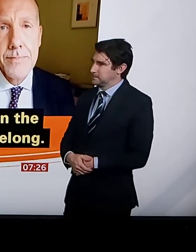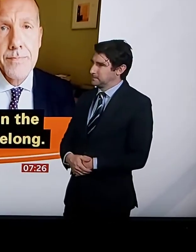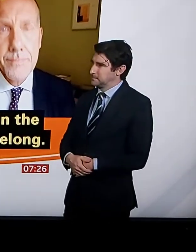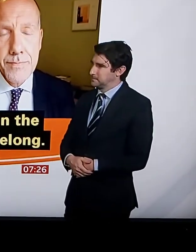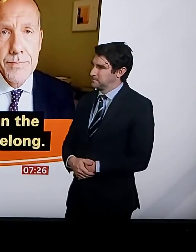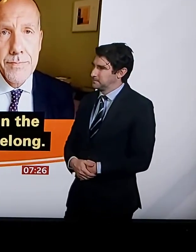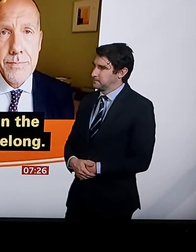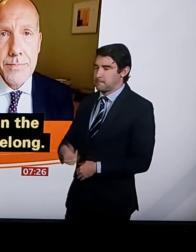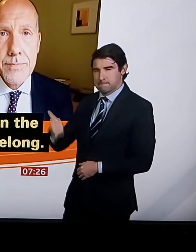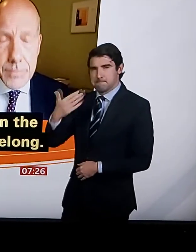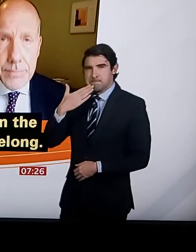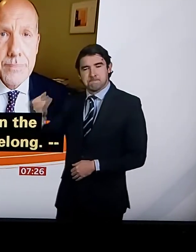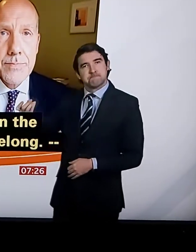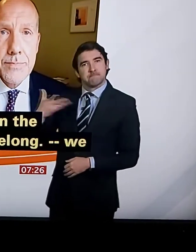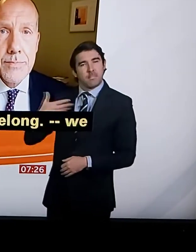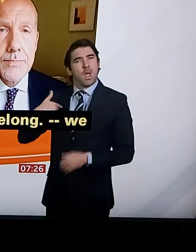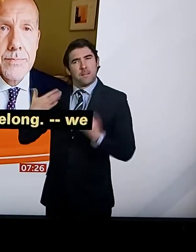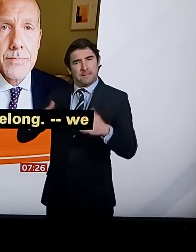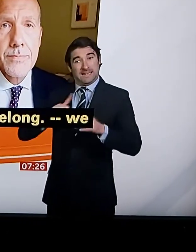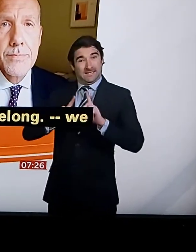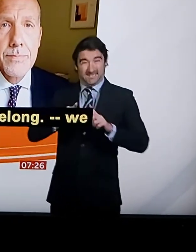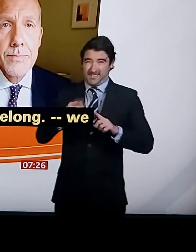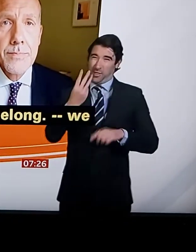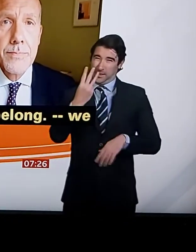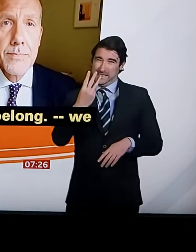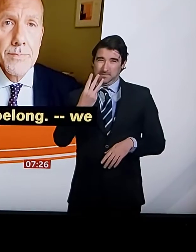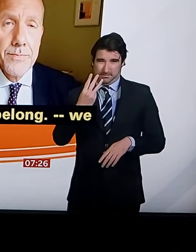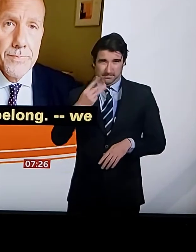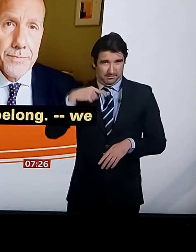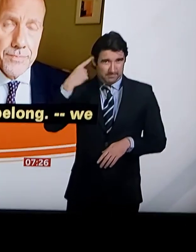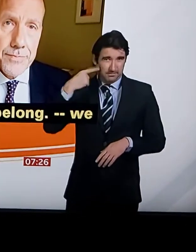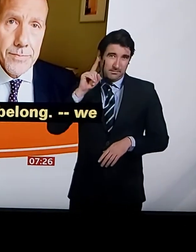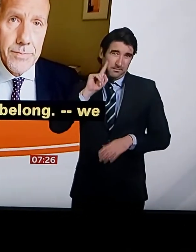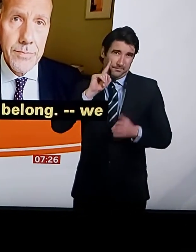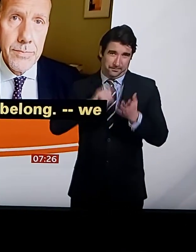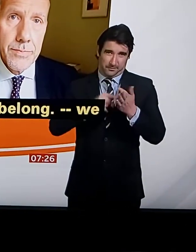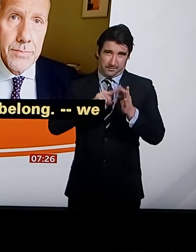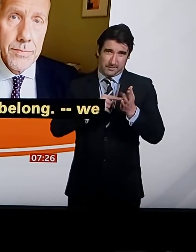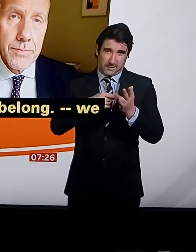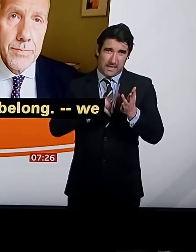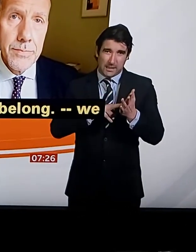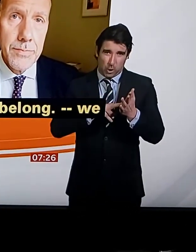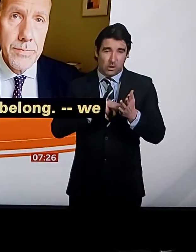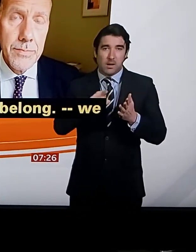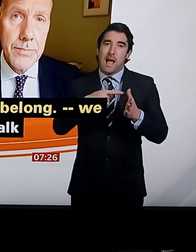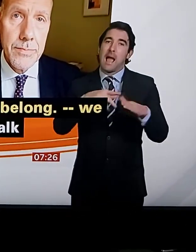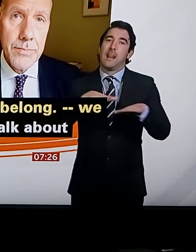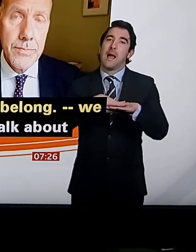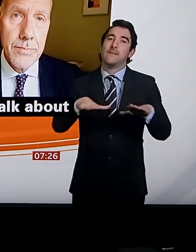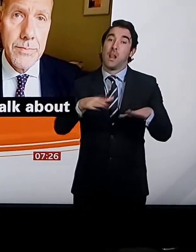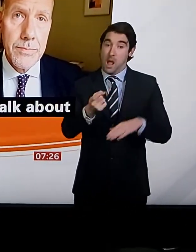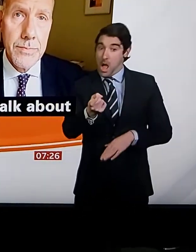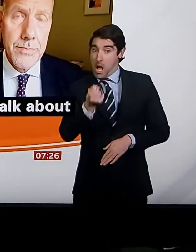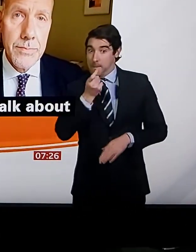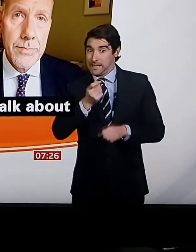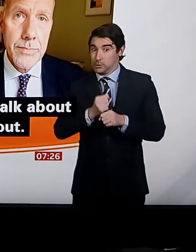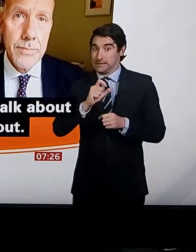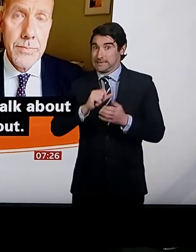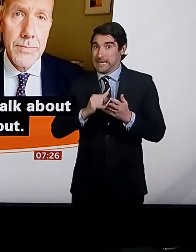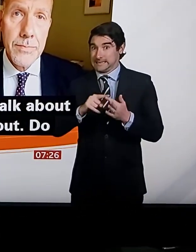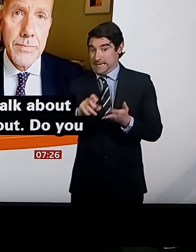hours about GCSE results coming out on Thursday. Do you think that this decision has at least taken away a bit of the stress and anxiety